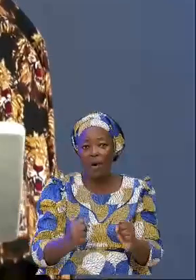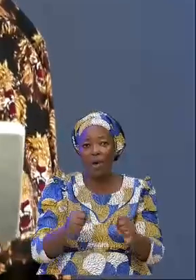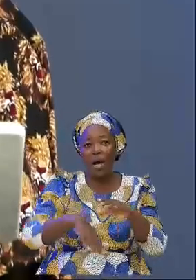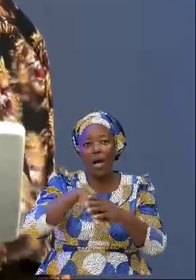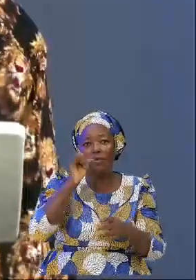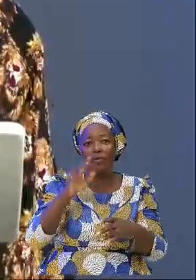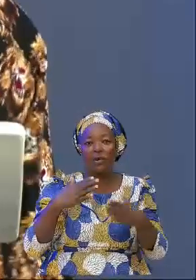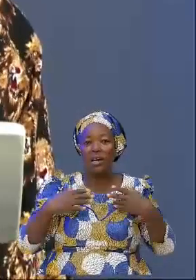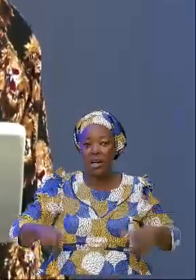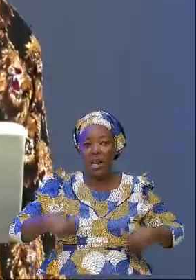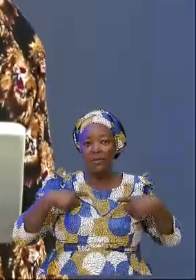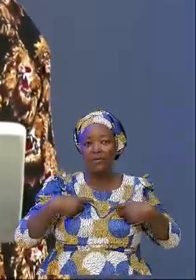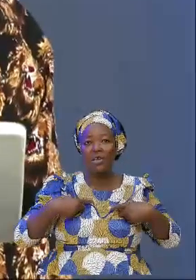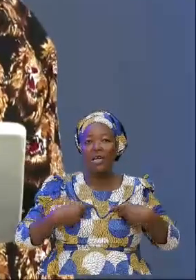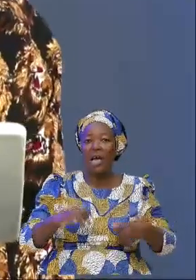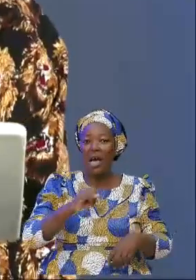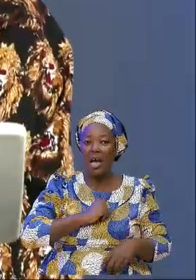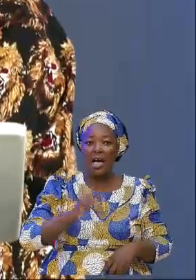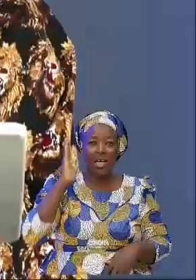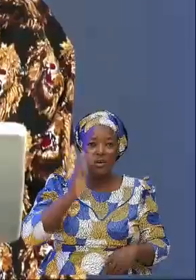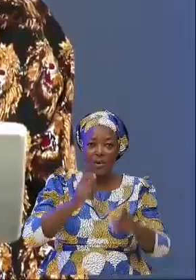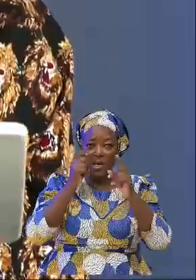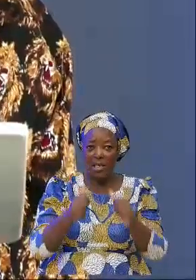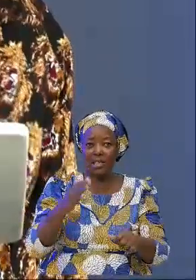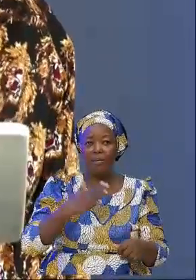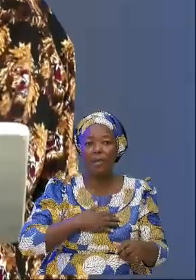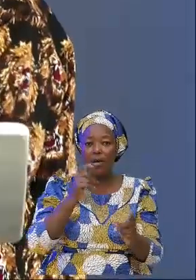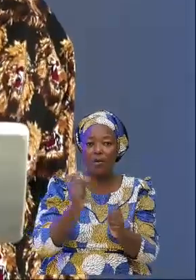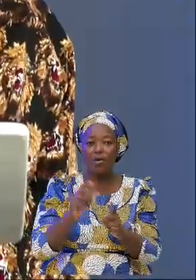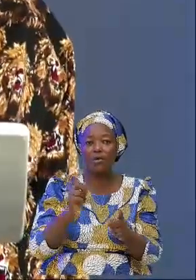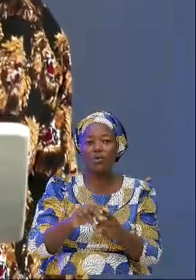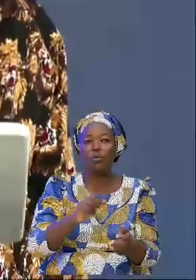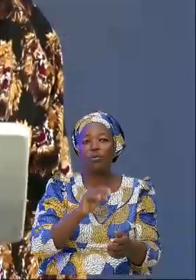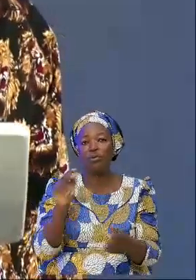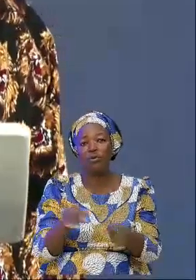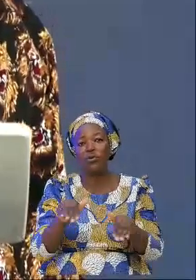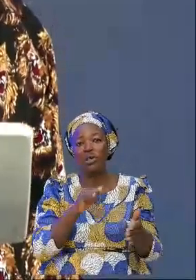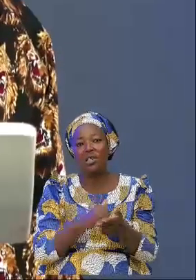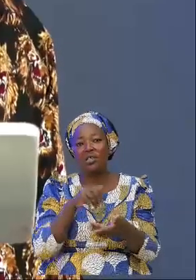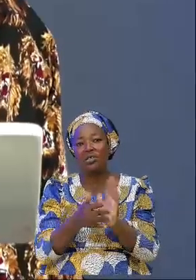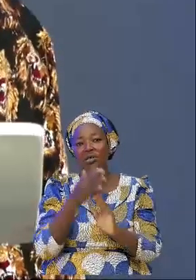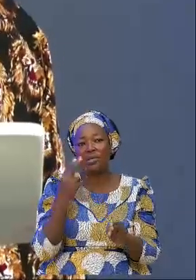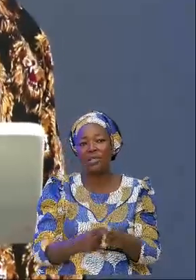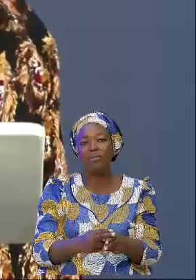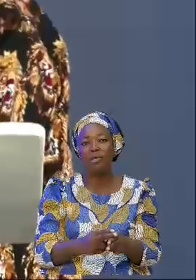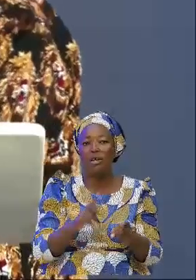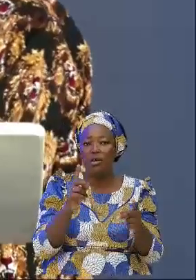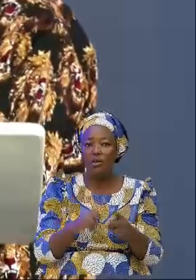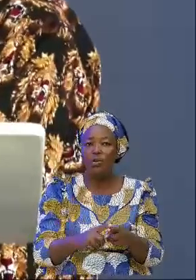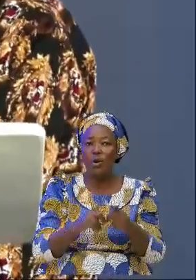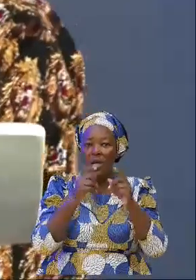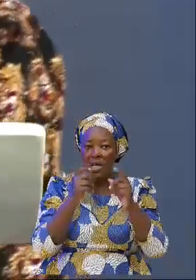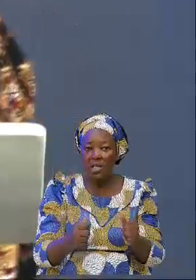devil and the devil's power out of your life, I will hasten my word